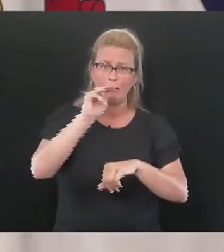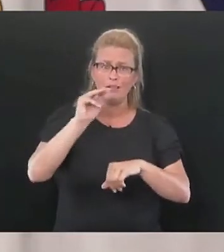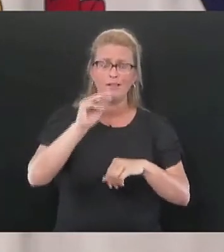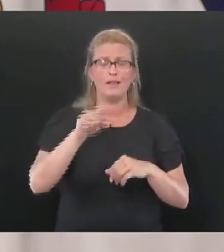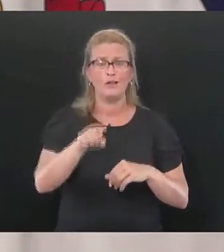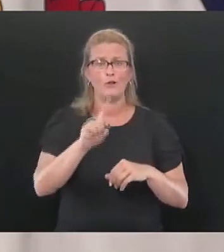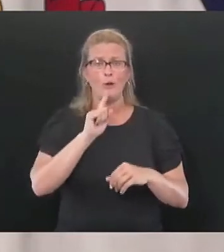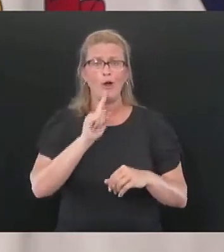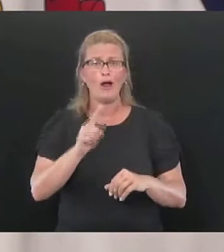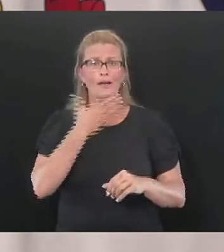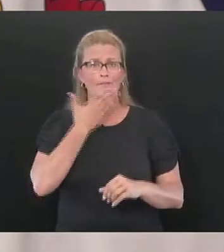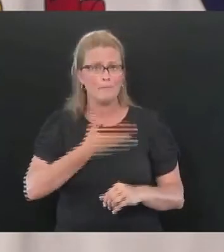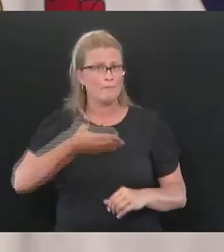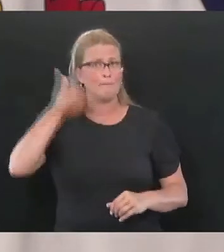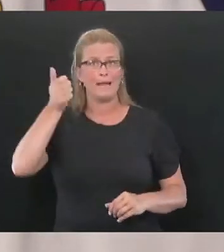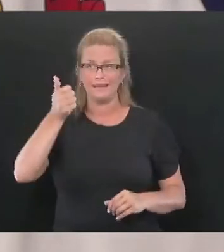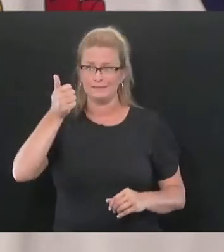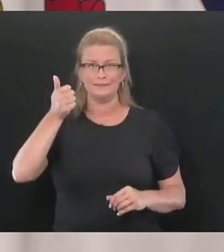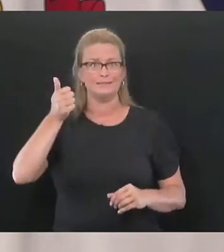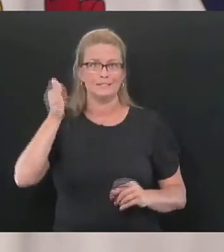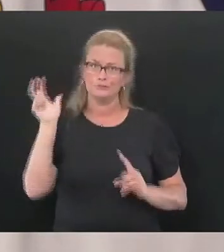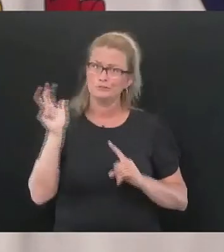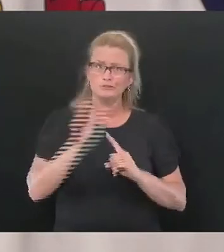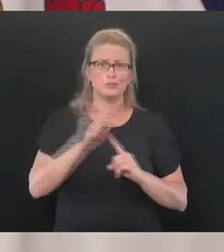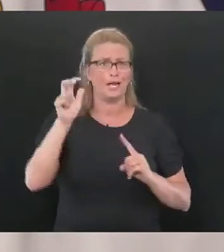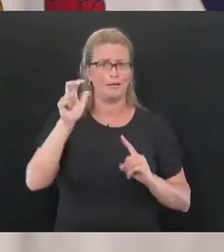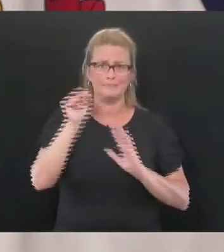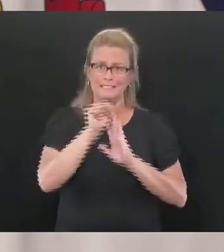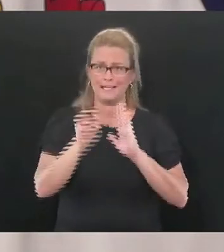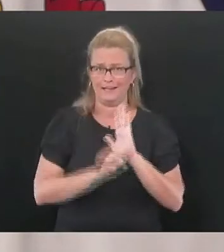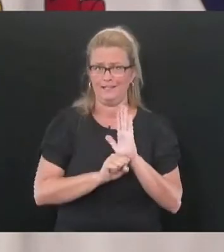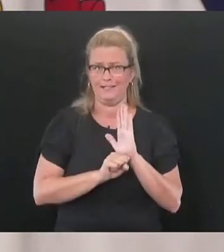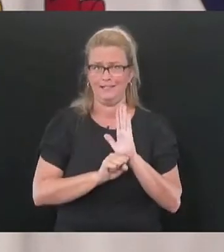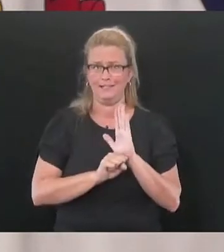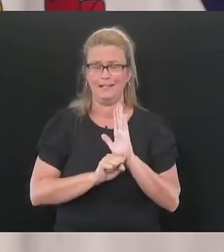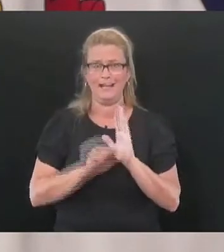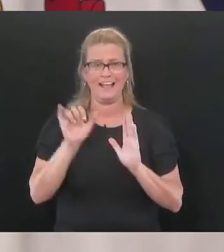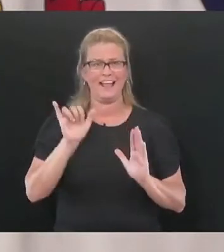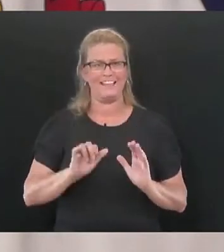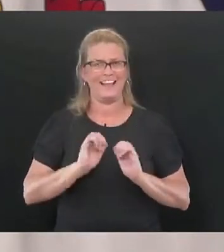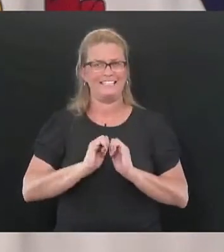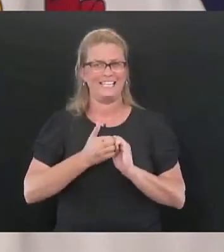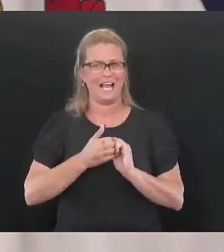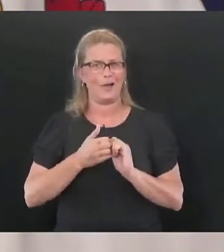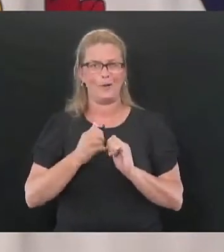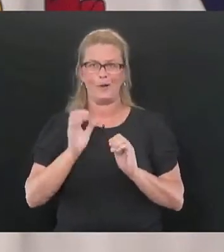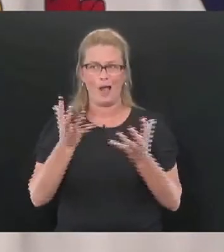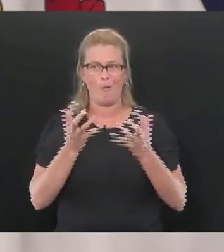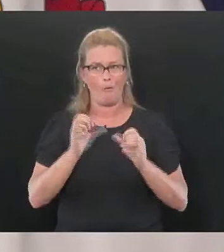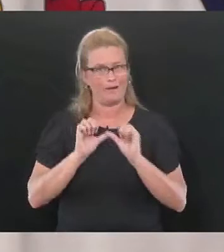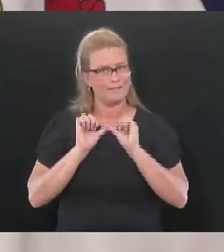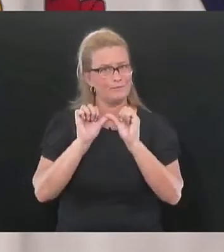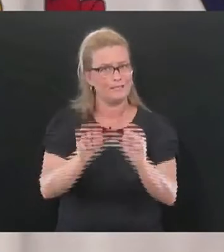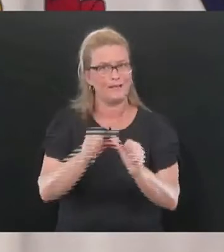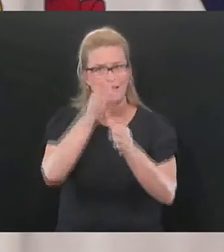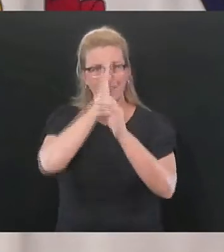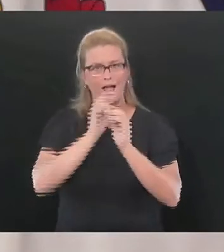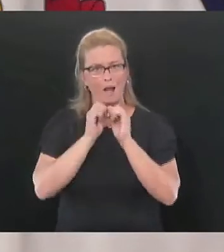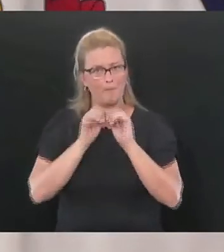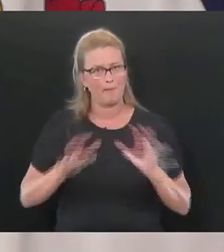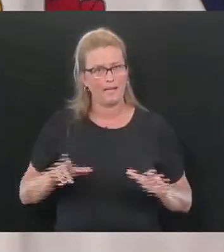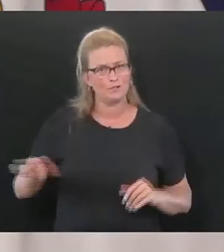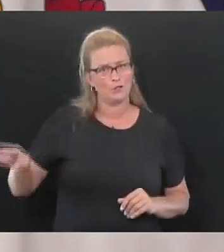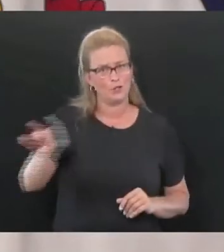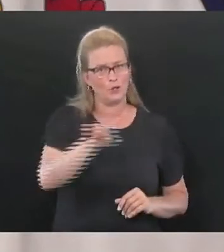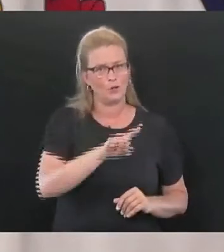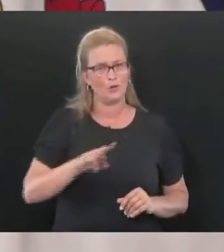you are the best of the best, and that's exactly the way I think we should be. So God bless you in each and every